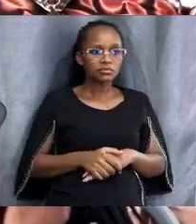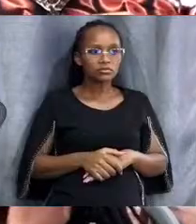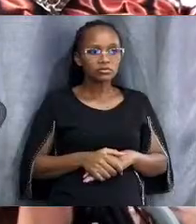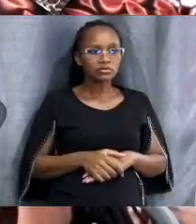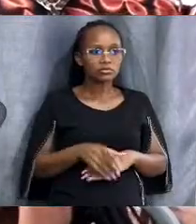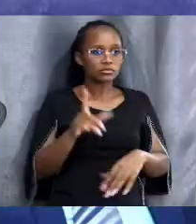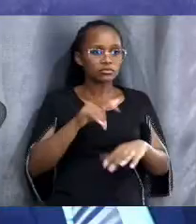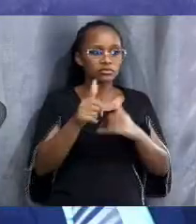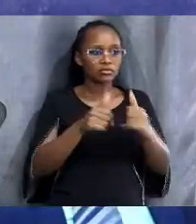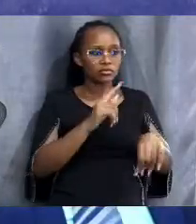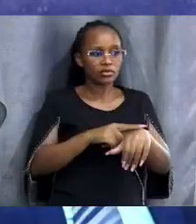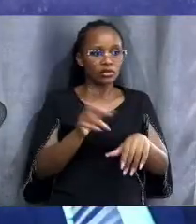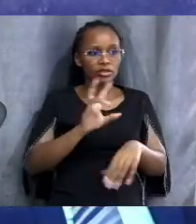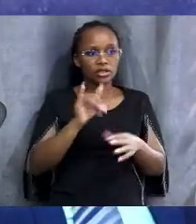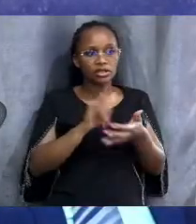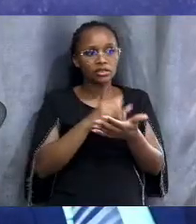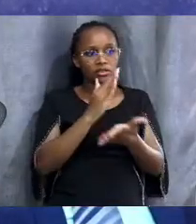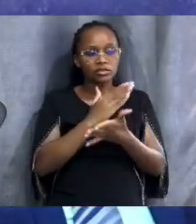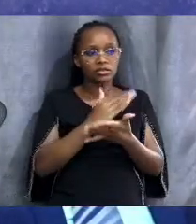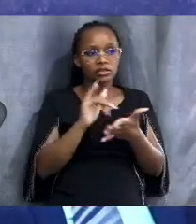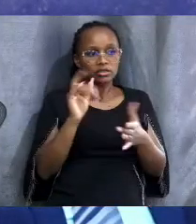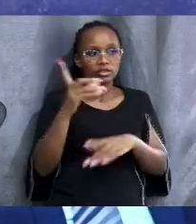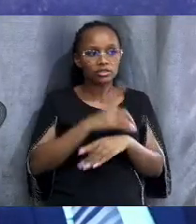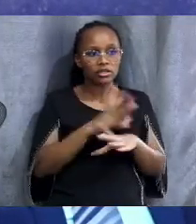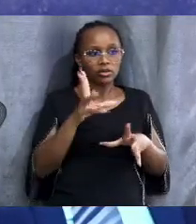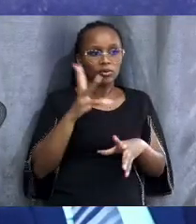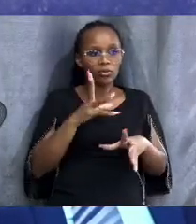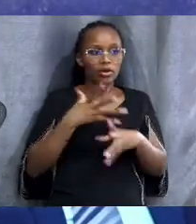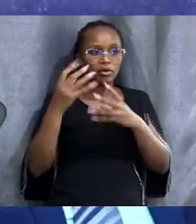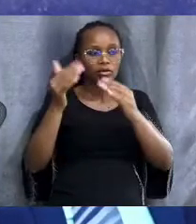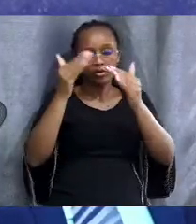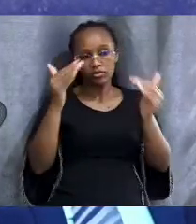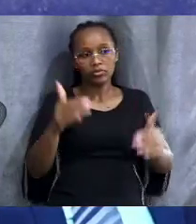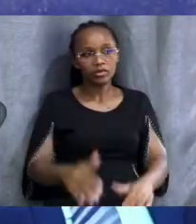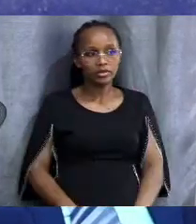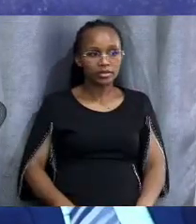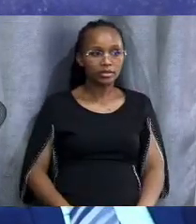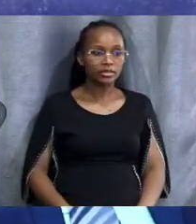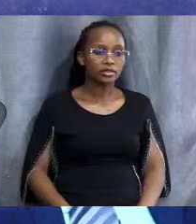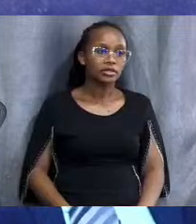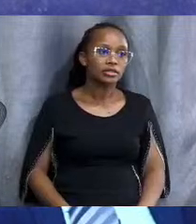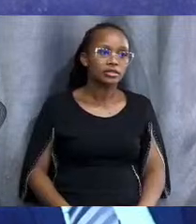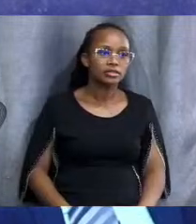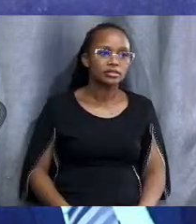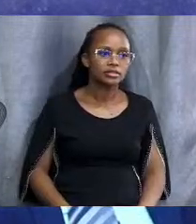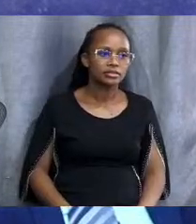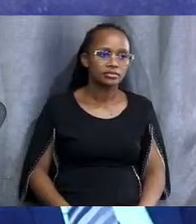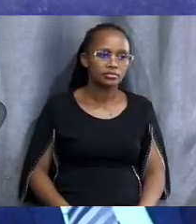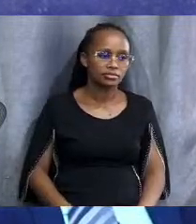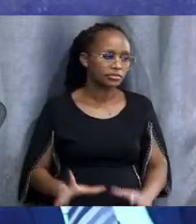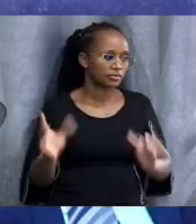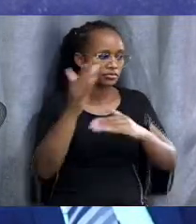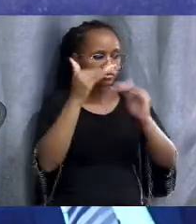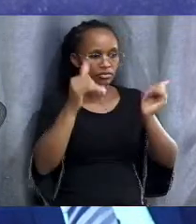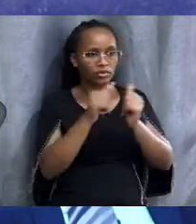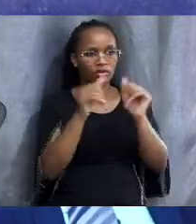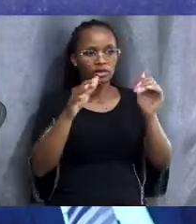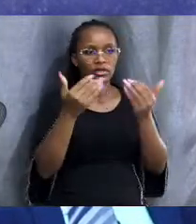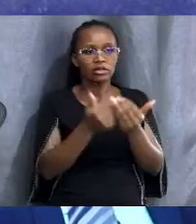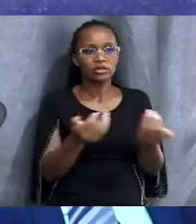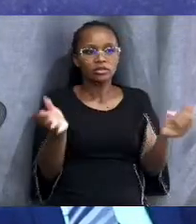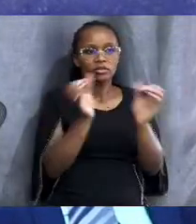Na wakati mwingine ninaonanga ya kwamba siku yenye tutaenda heaven, I'm imagining if you go to heaven without